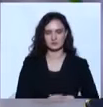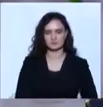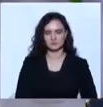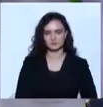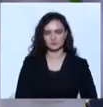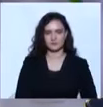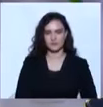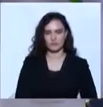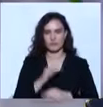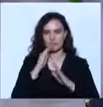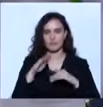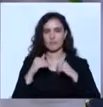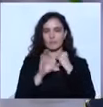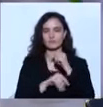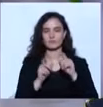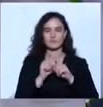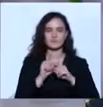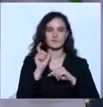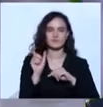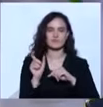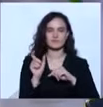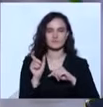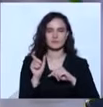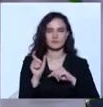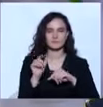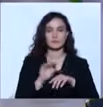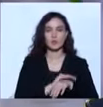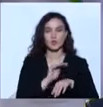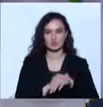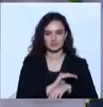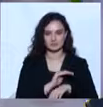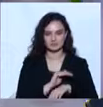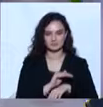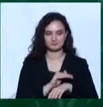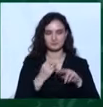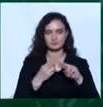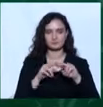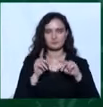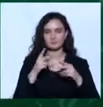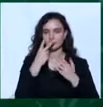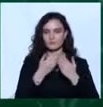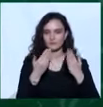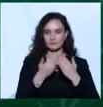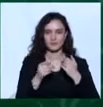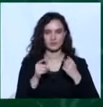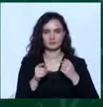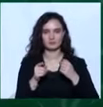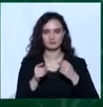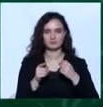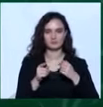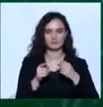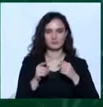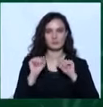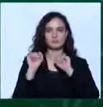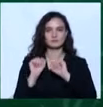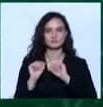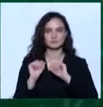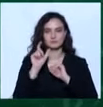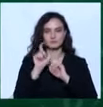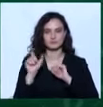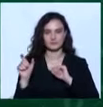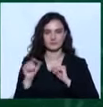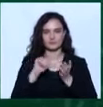And our last word is loyal. It is showing firm and constant support to a